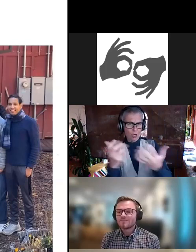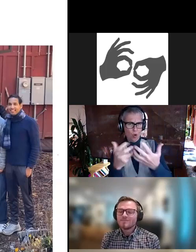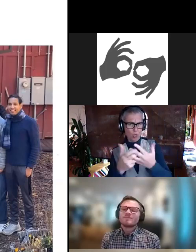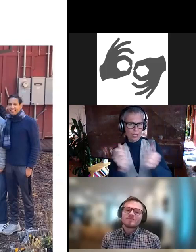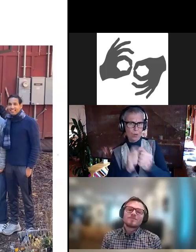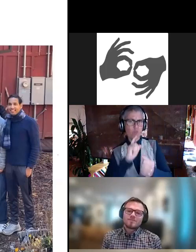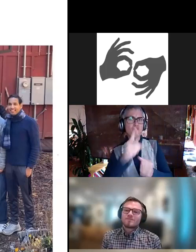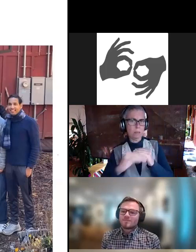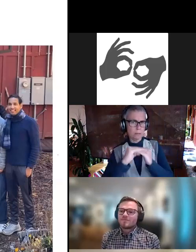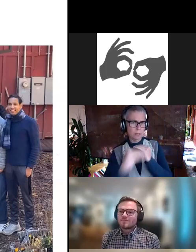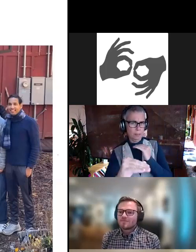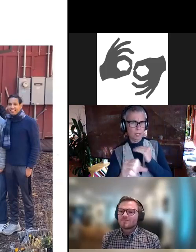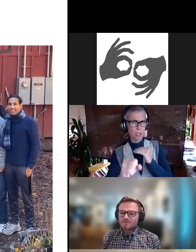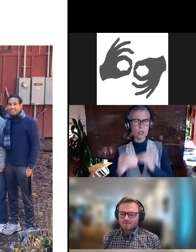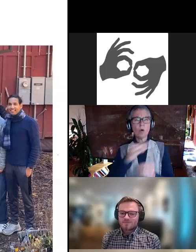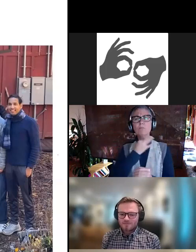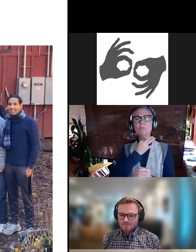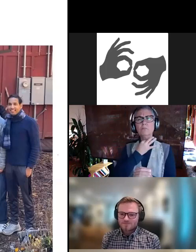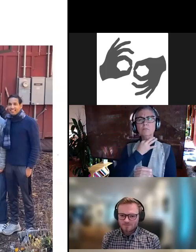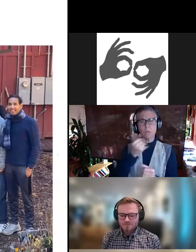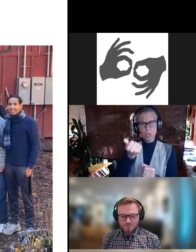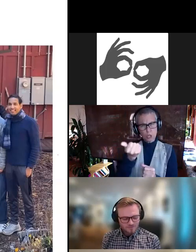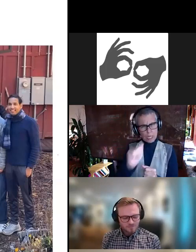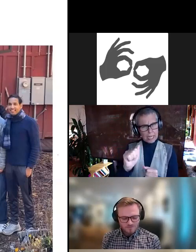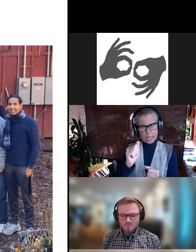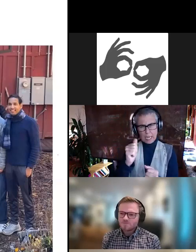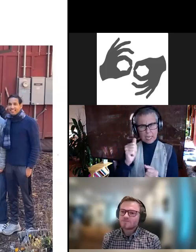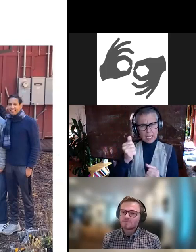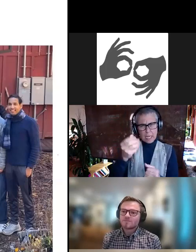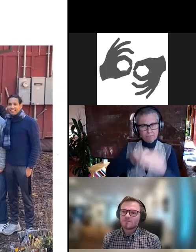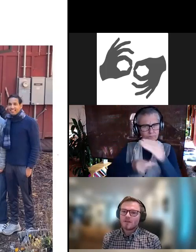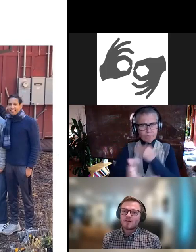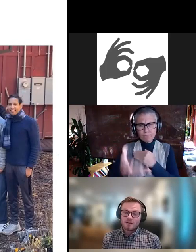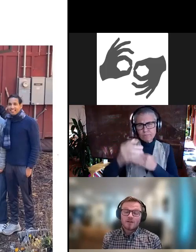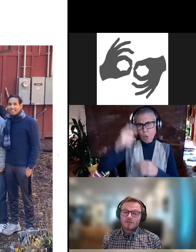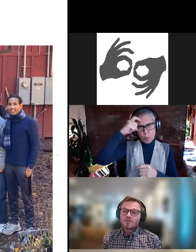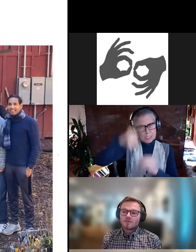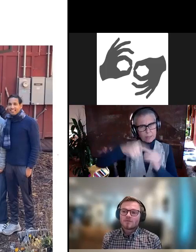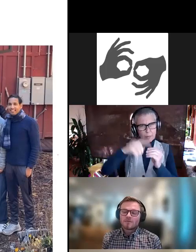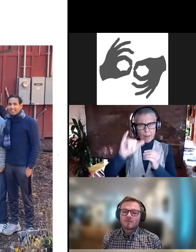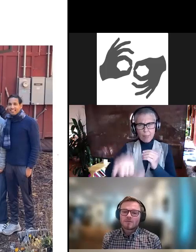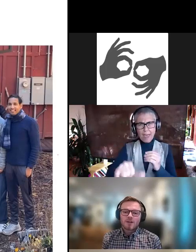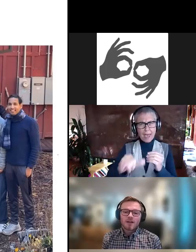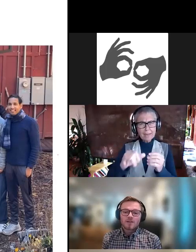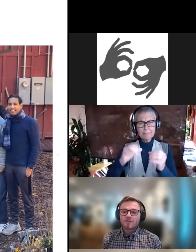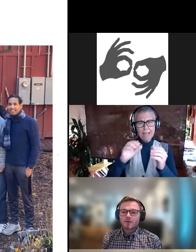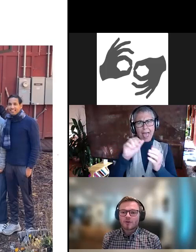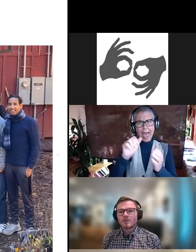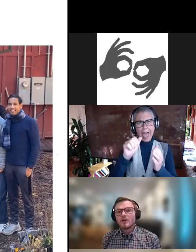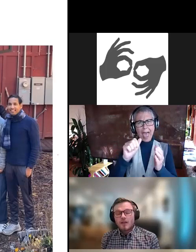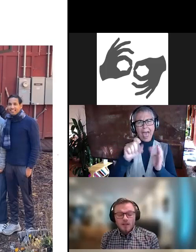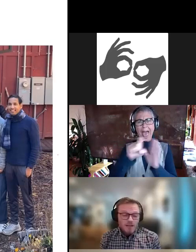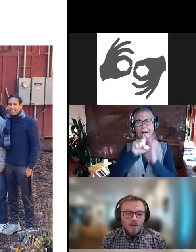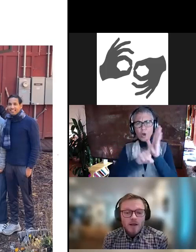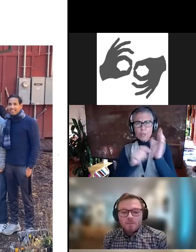any insight on the performance of that method for other less well-behaved proteins for that kind of algorithm. Yeah, it's a great